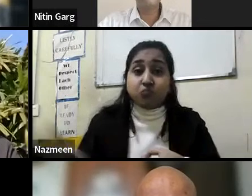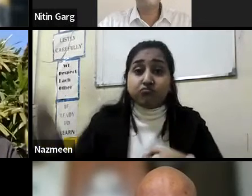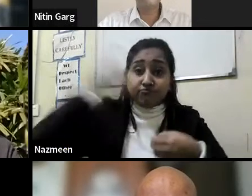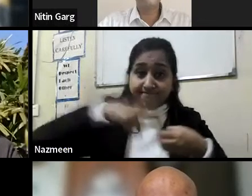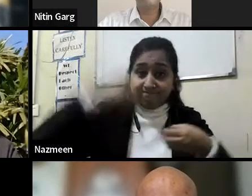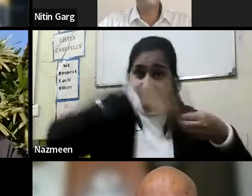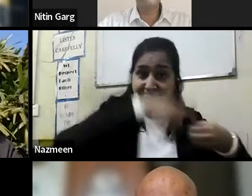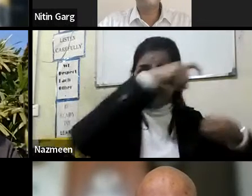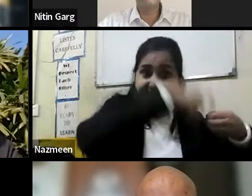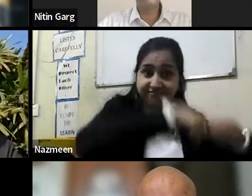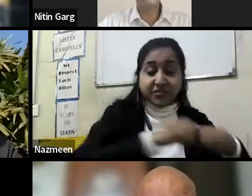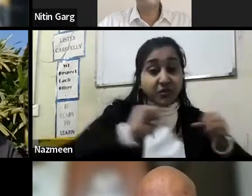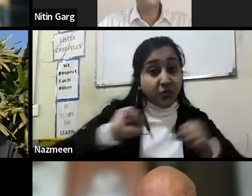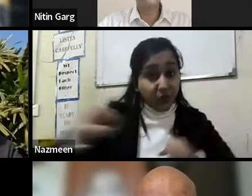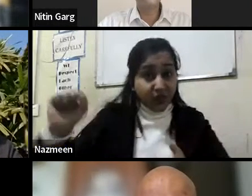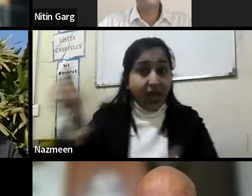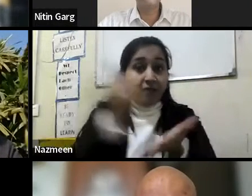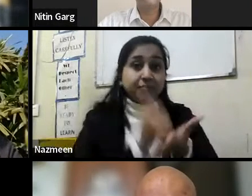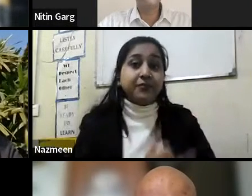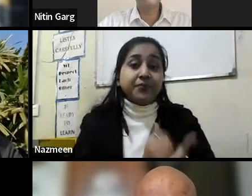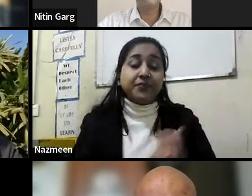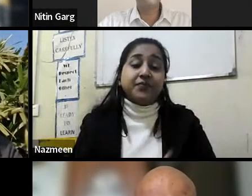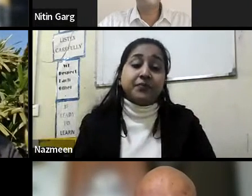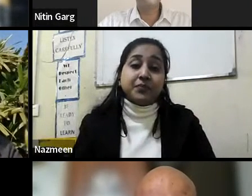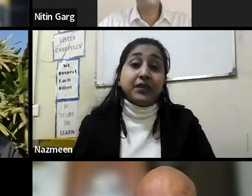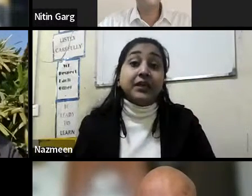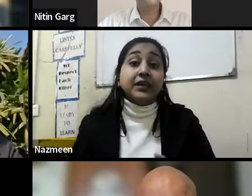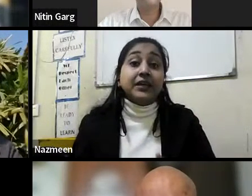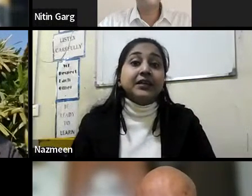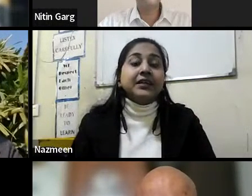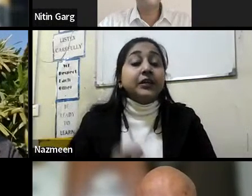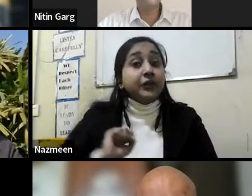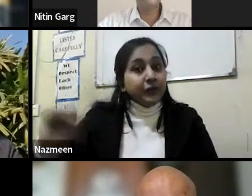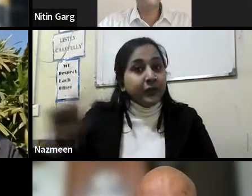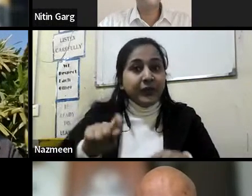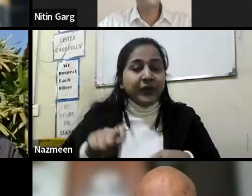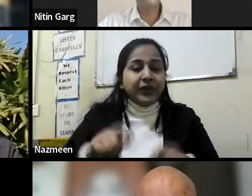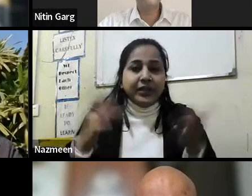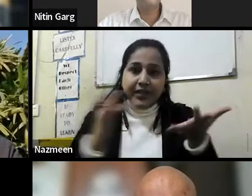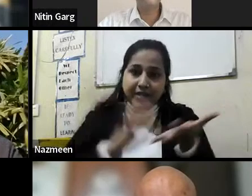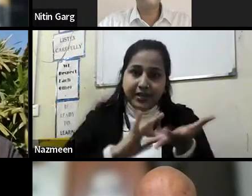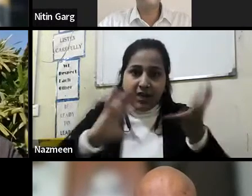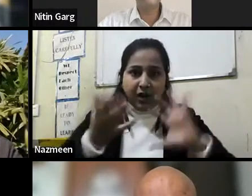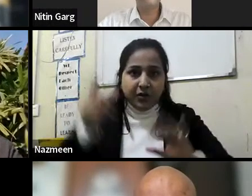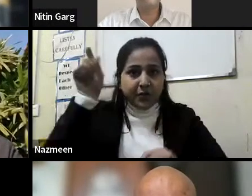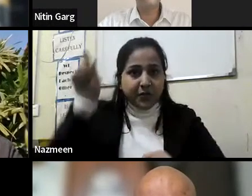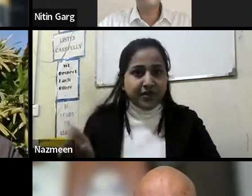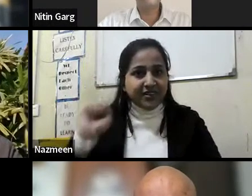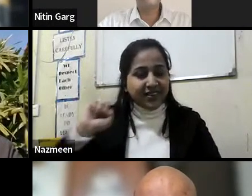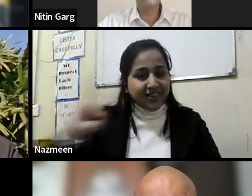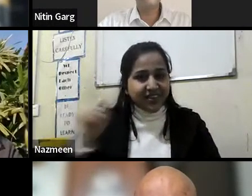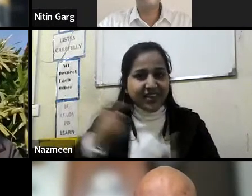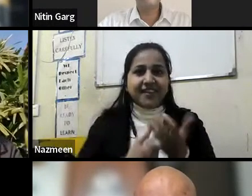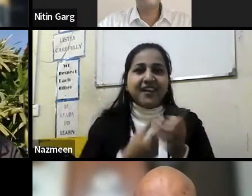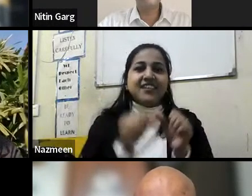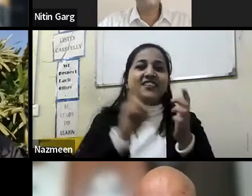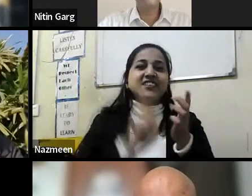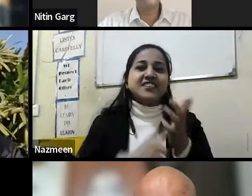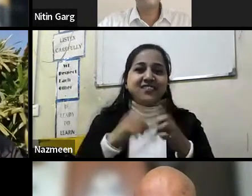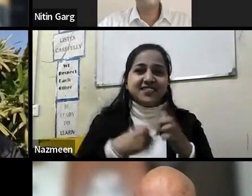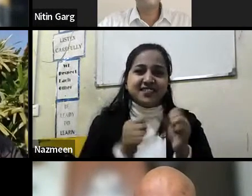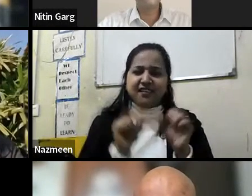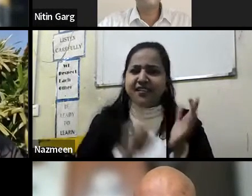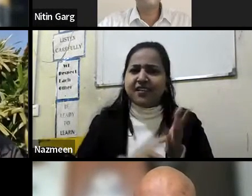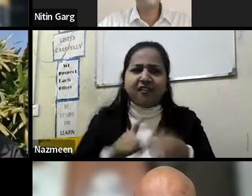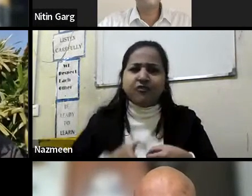make a difference in their lives. Now, being a technology person himself, Ranjan, my first question to you is this